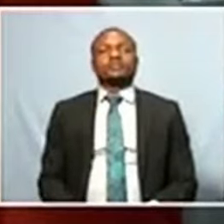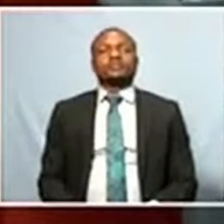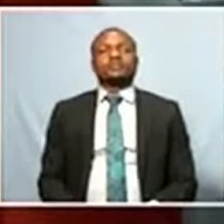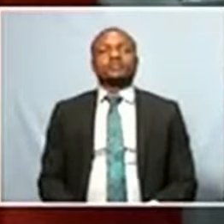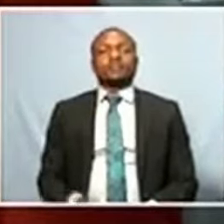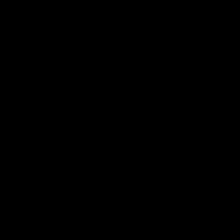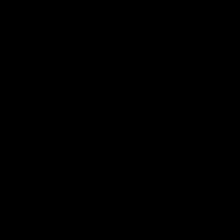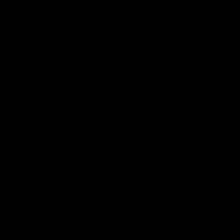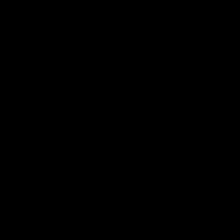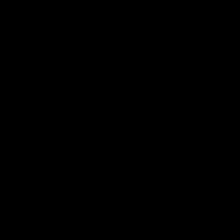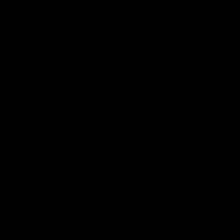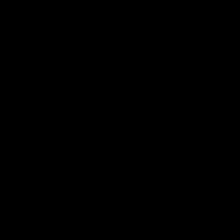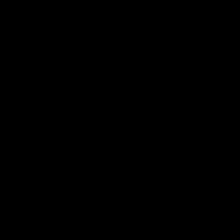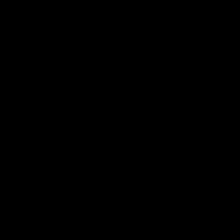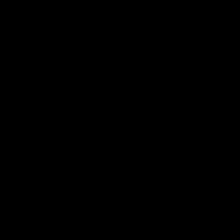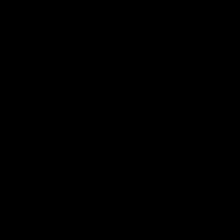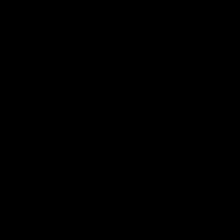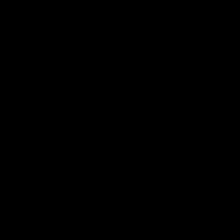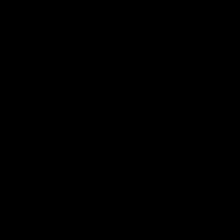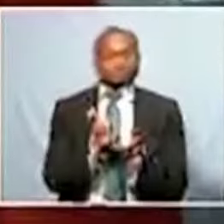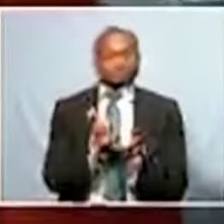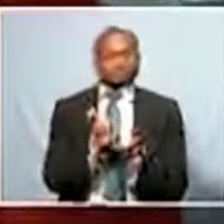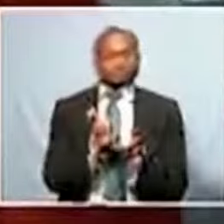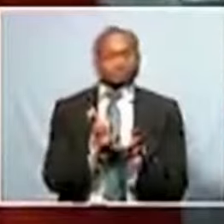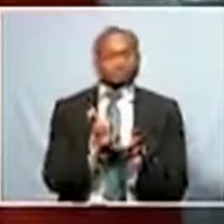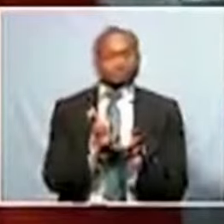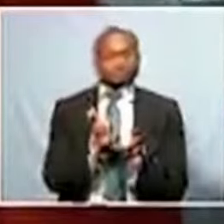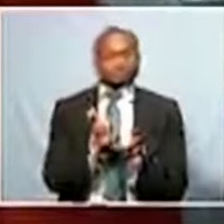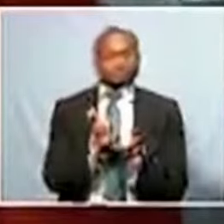the proposed movement of the